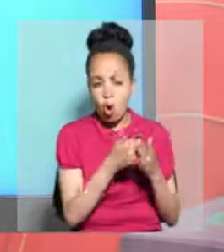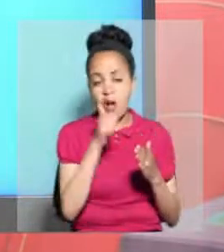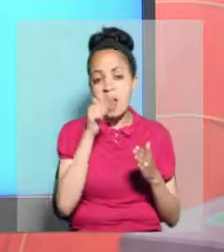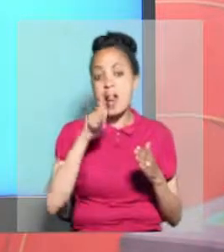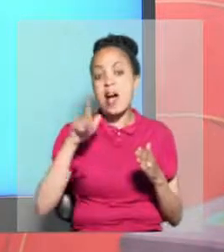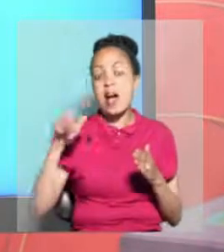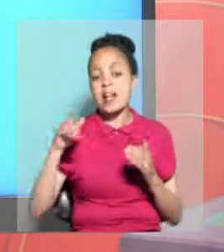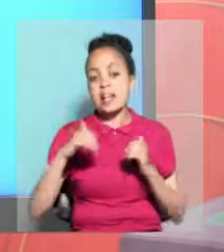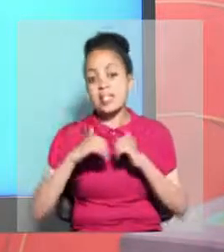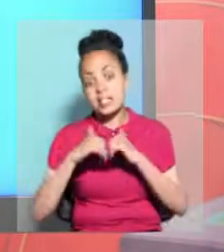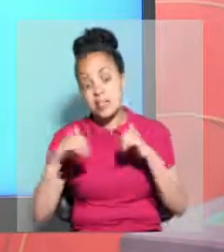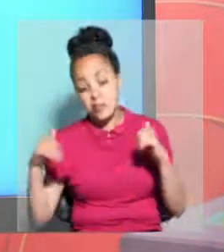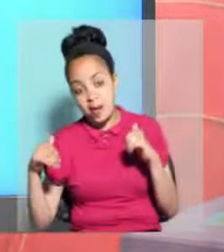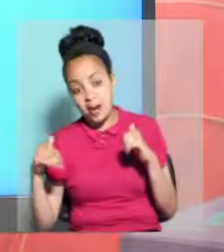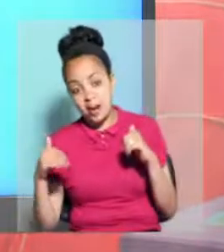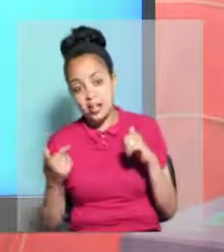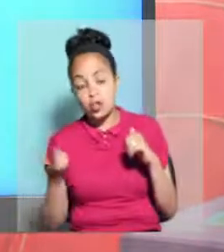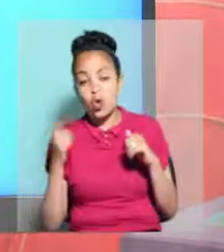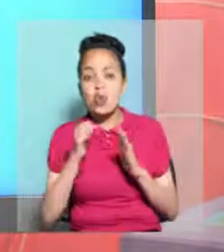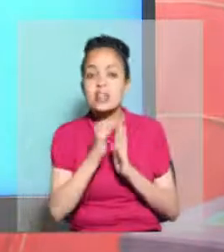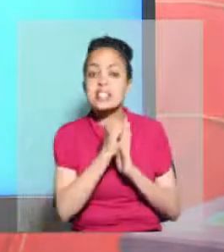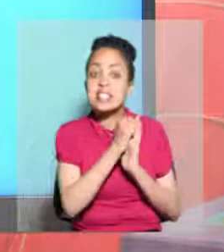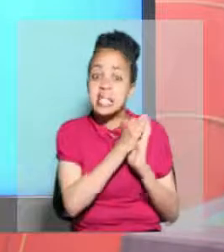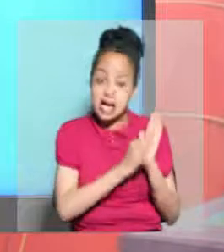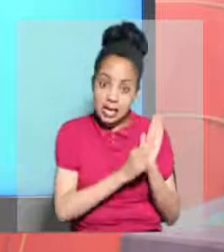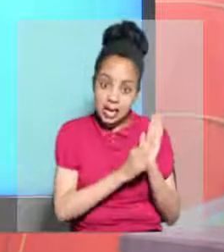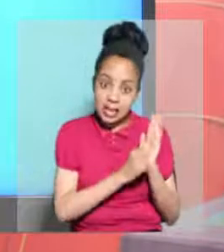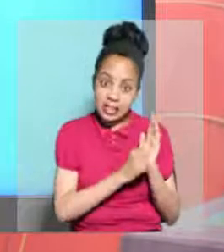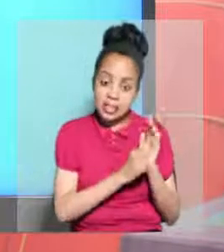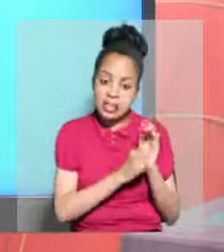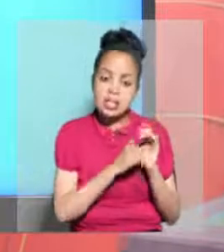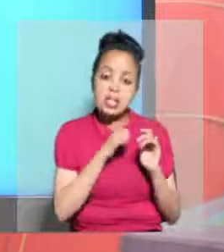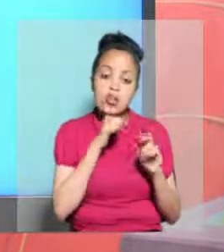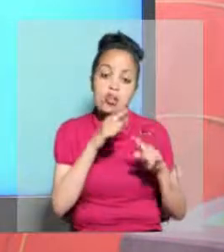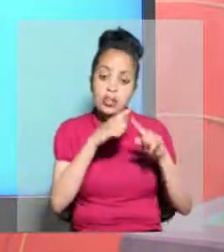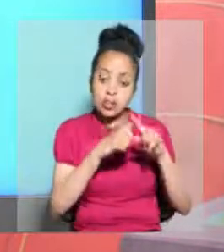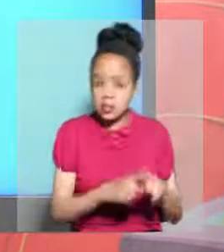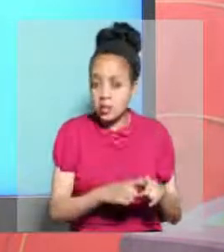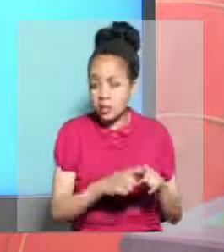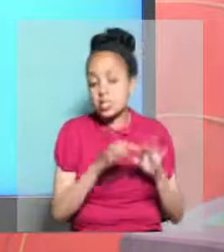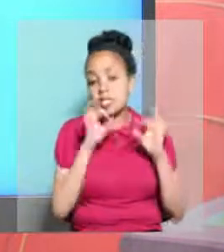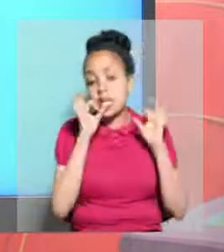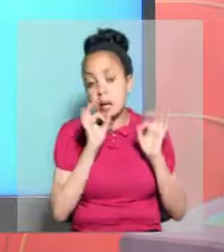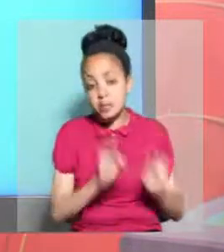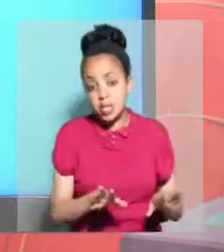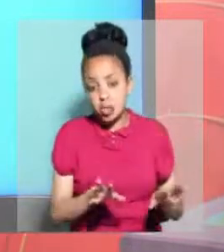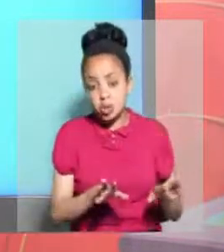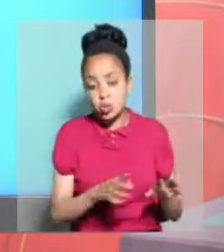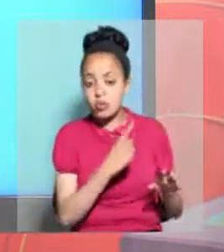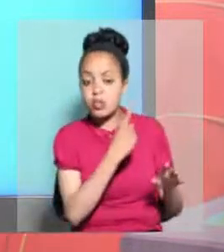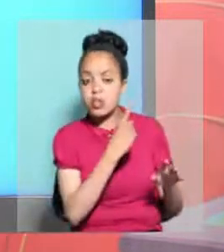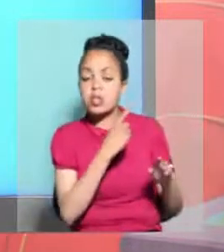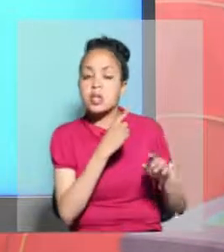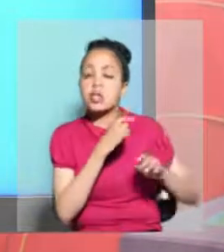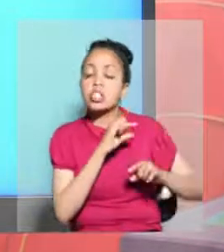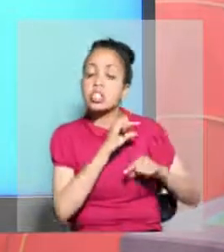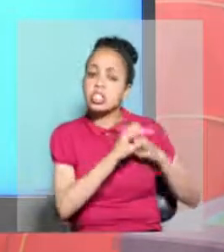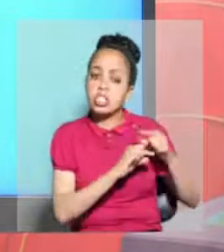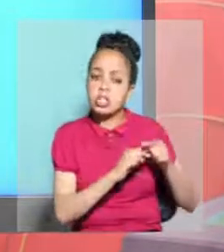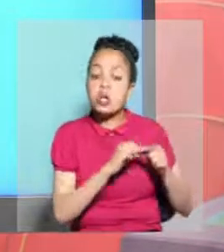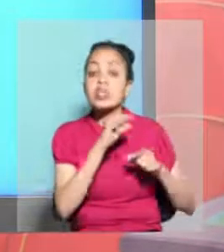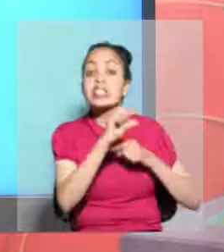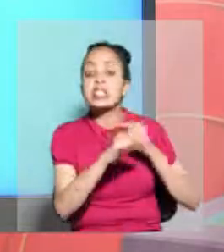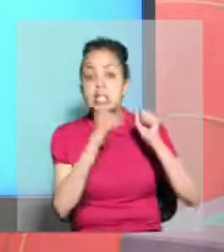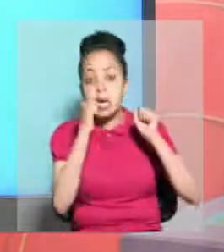become separate or segregated independently in absence of genetic linkage. So, gene can